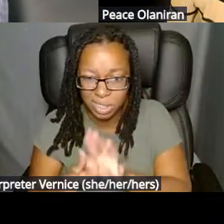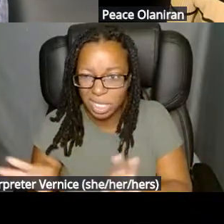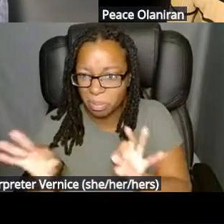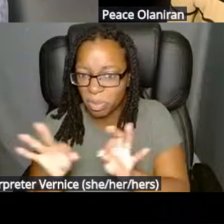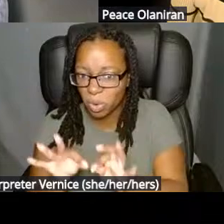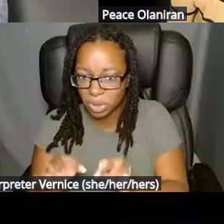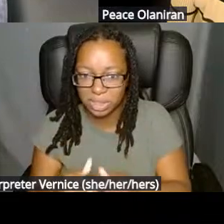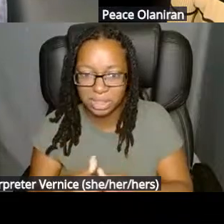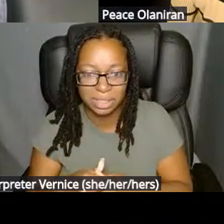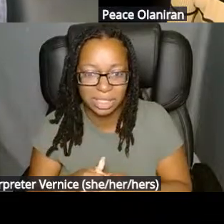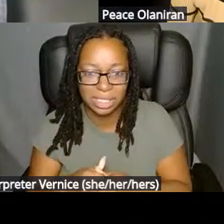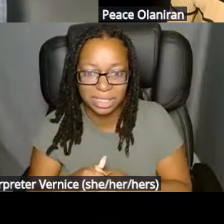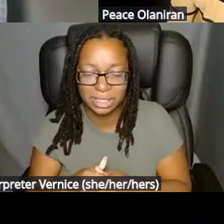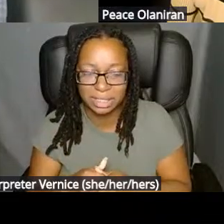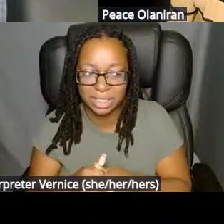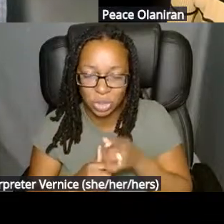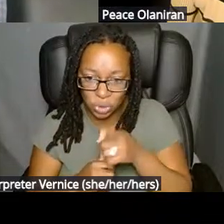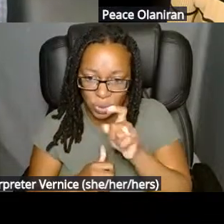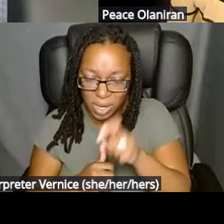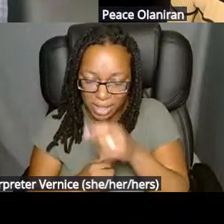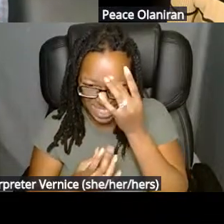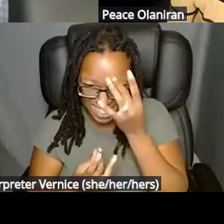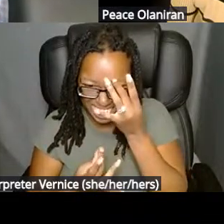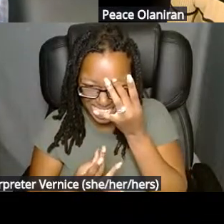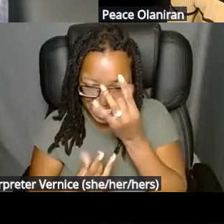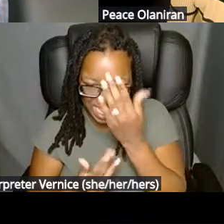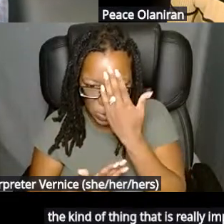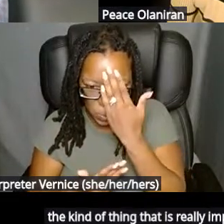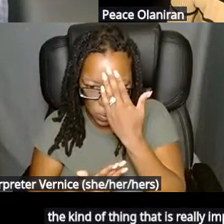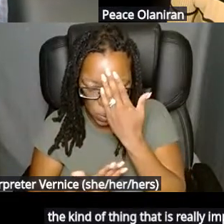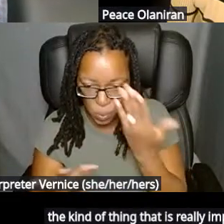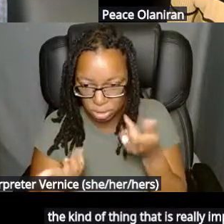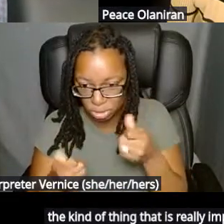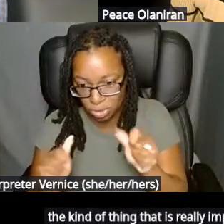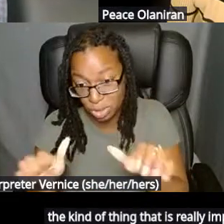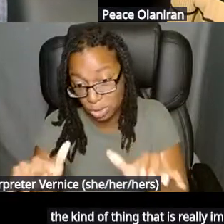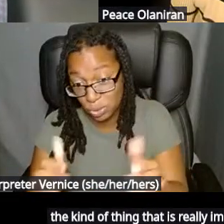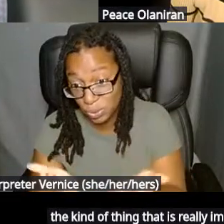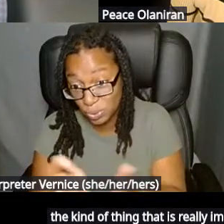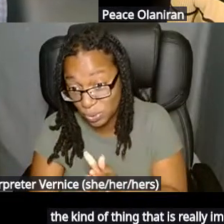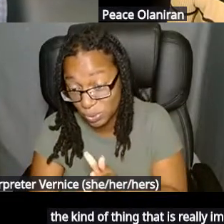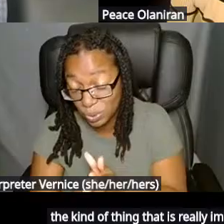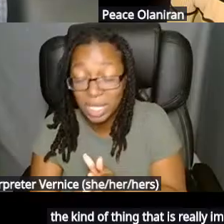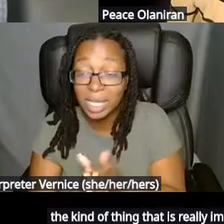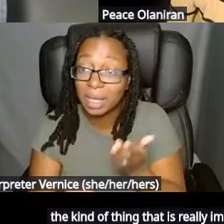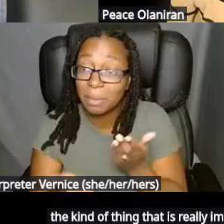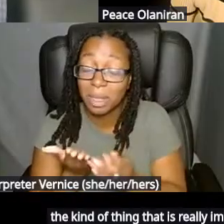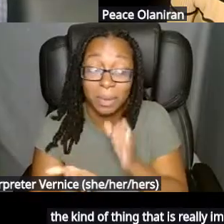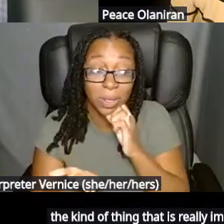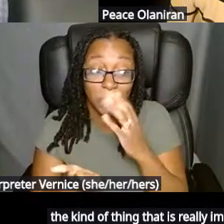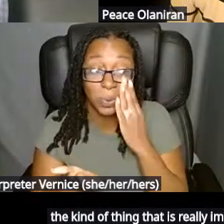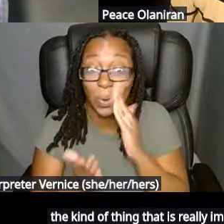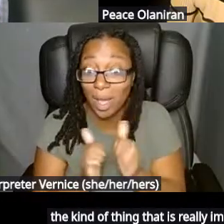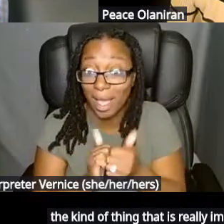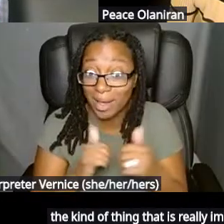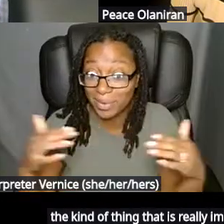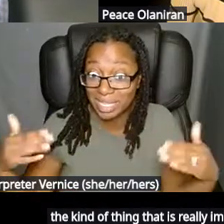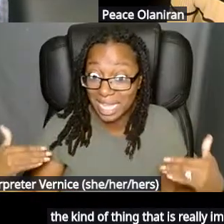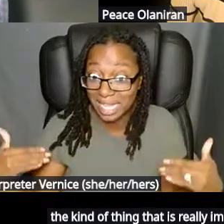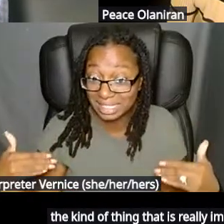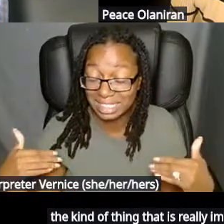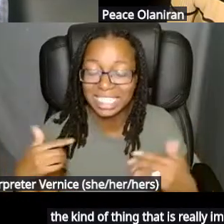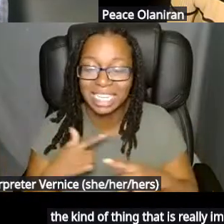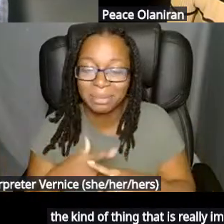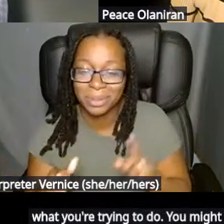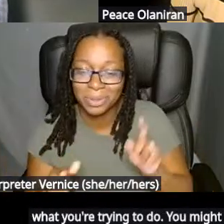thinking. You have to know what you're trying to do. You might not know how to do it, but you kind of need to